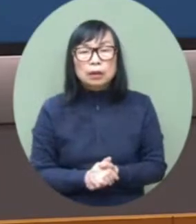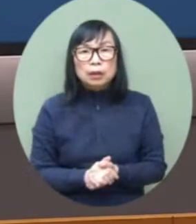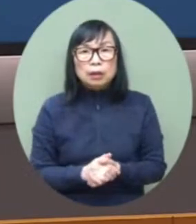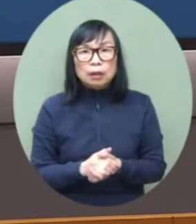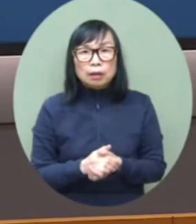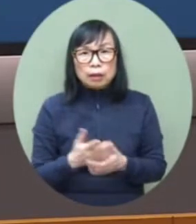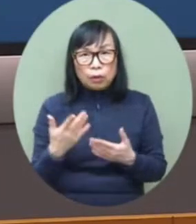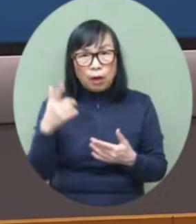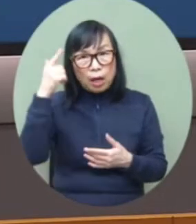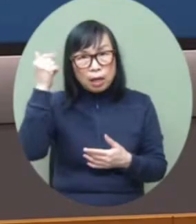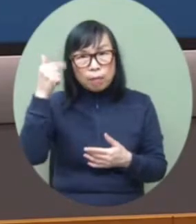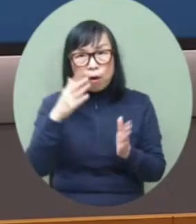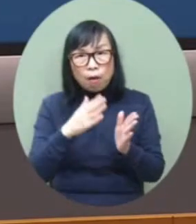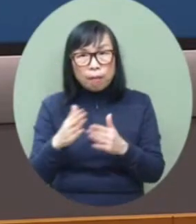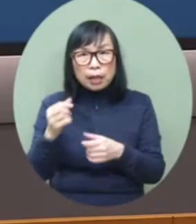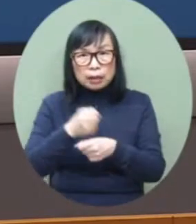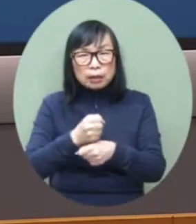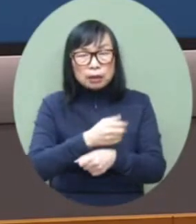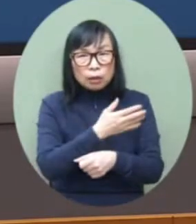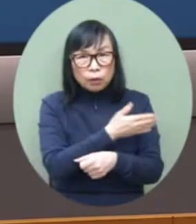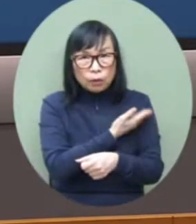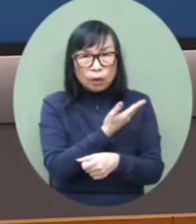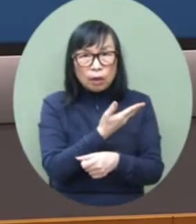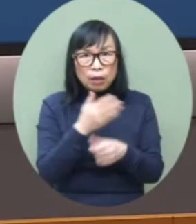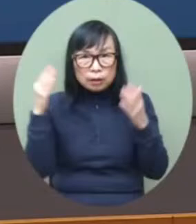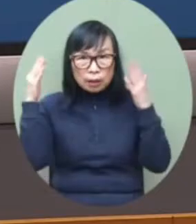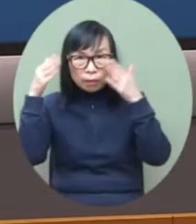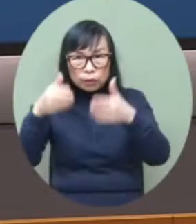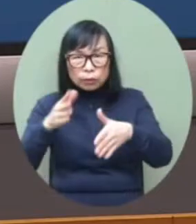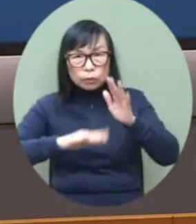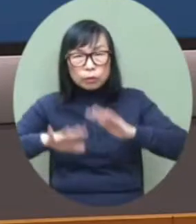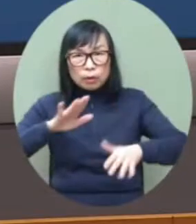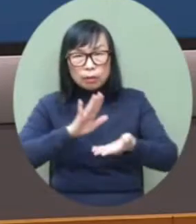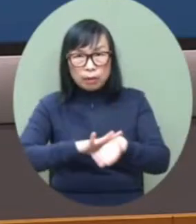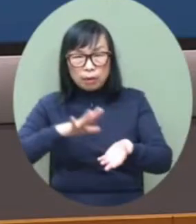to 40%. That way, we can